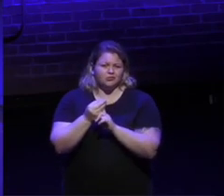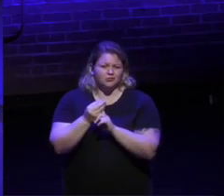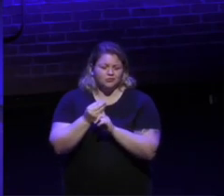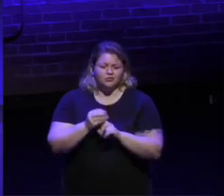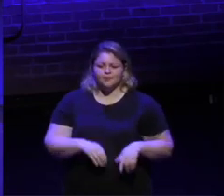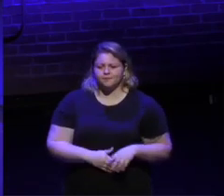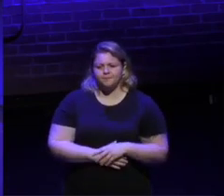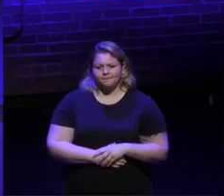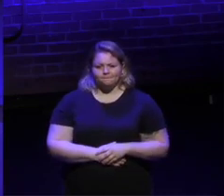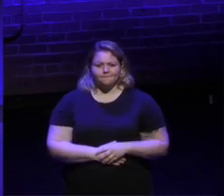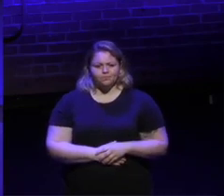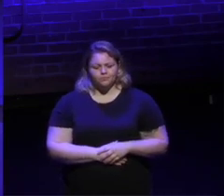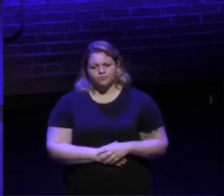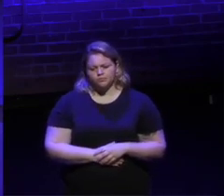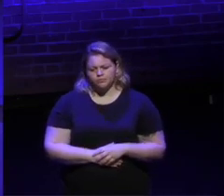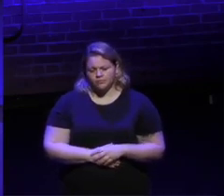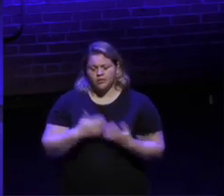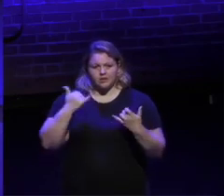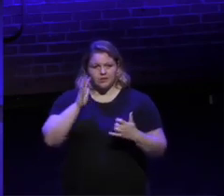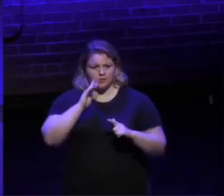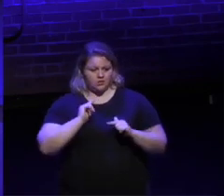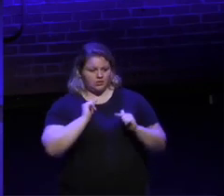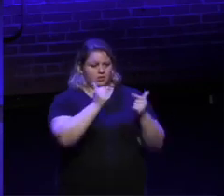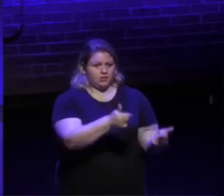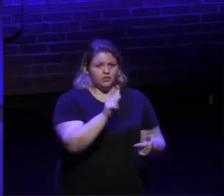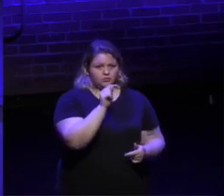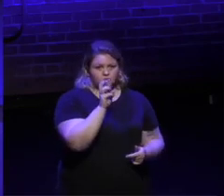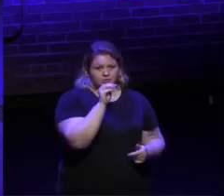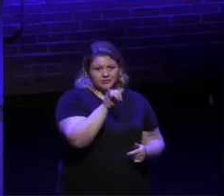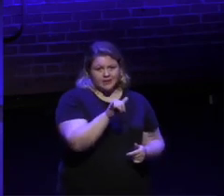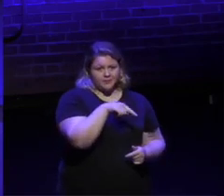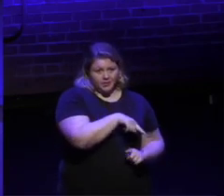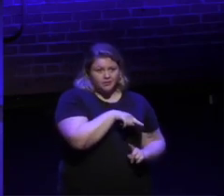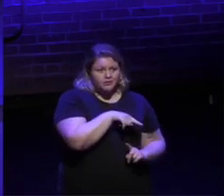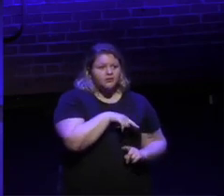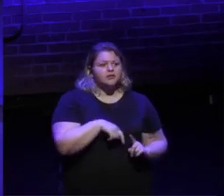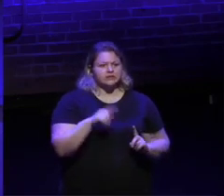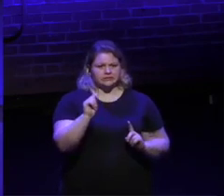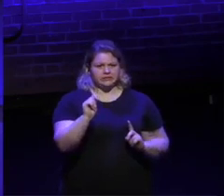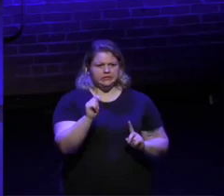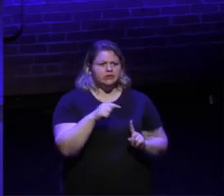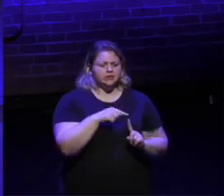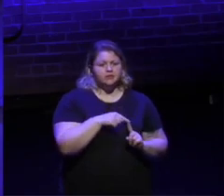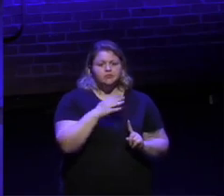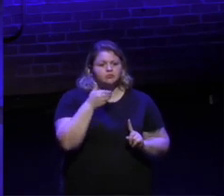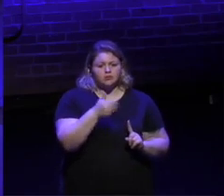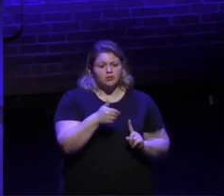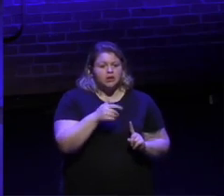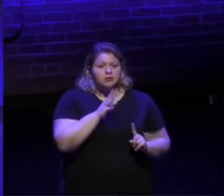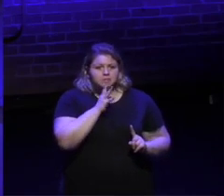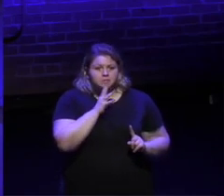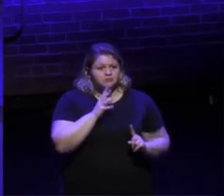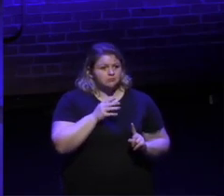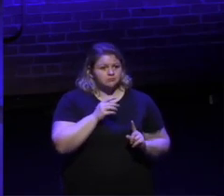I would like to turn it over. I think I'll ask you to start, Tammy, and just turn your mic on, and I'll give you